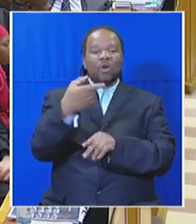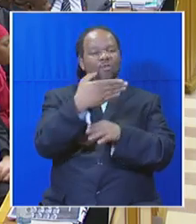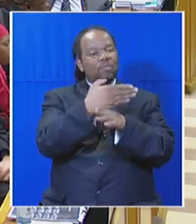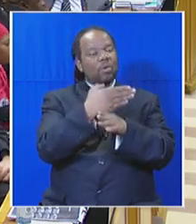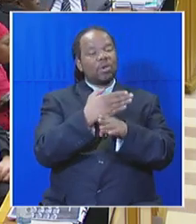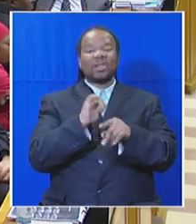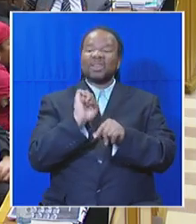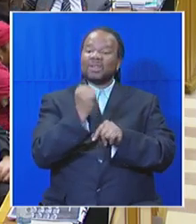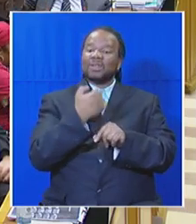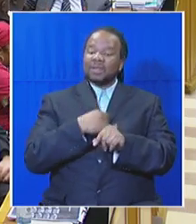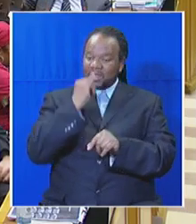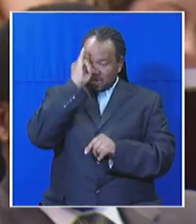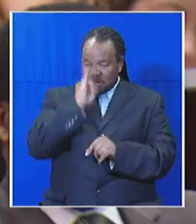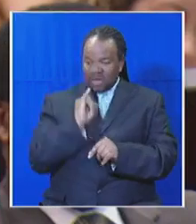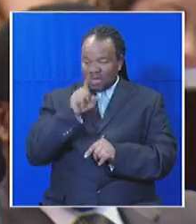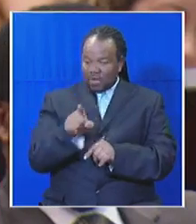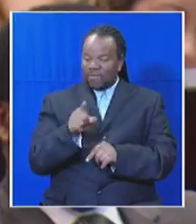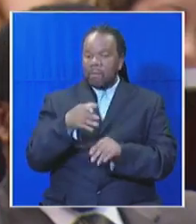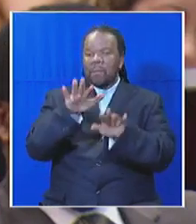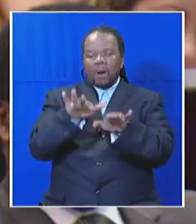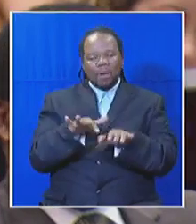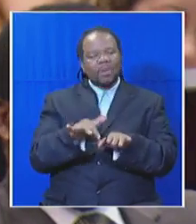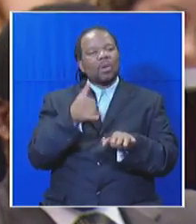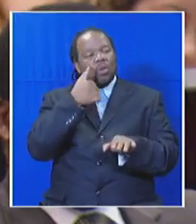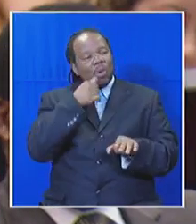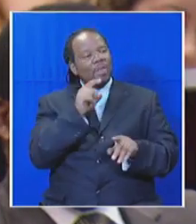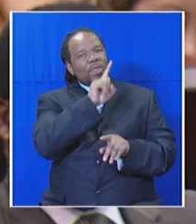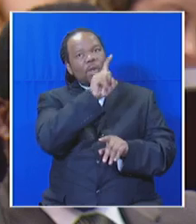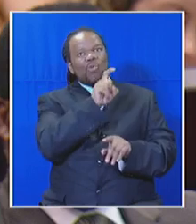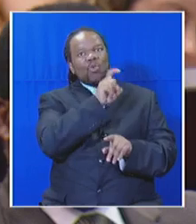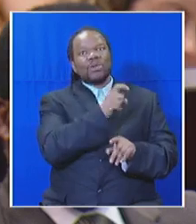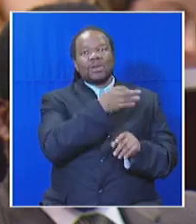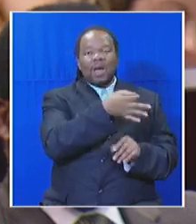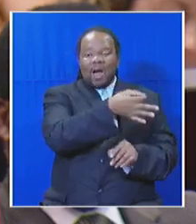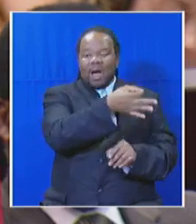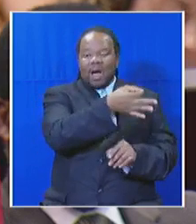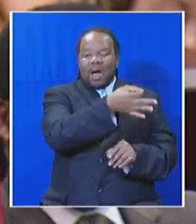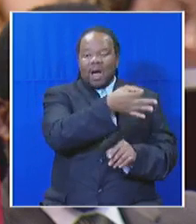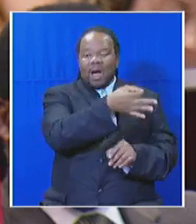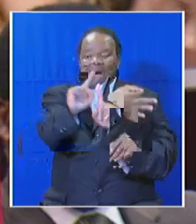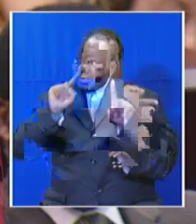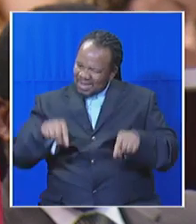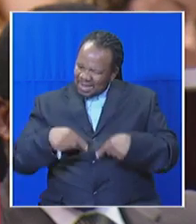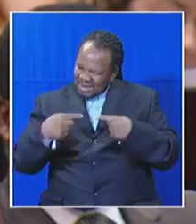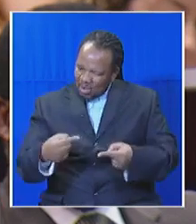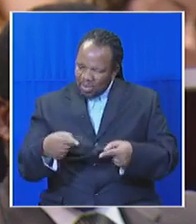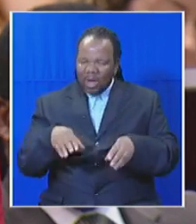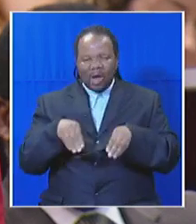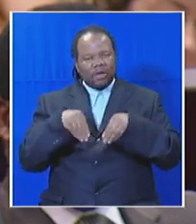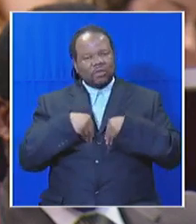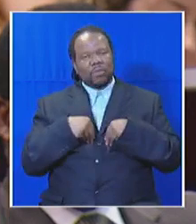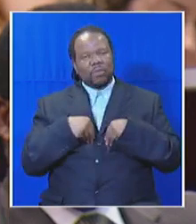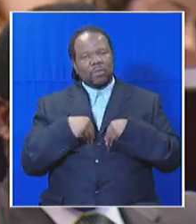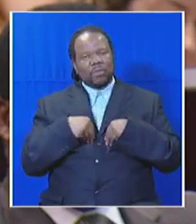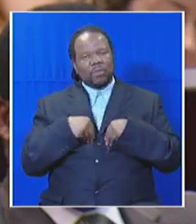house. Honorable that at all member. times when questions are asked, they must be answered satisfactorily. And we can't allow that to because it means